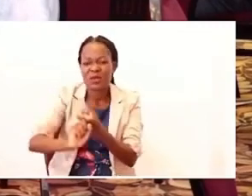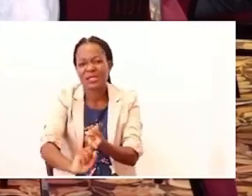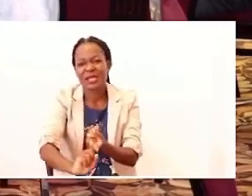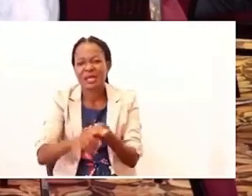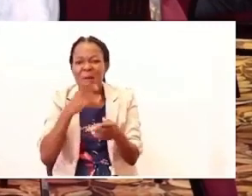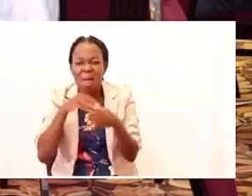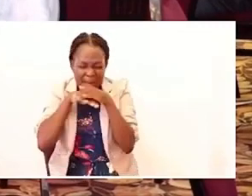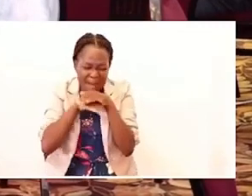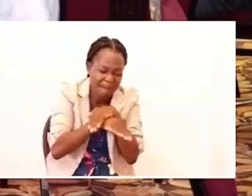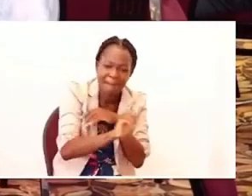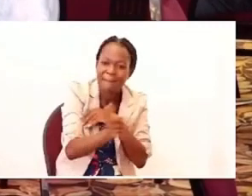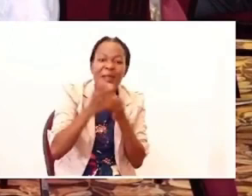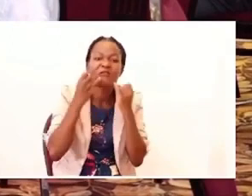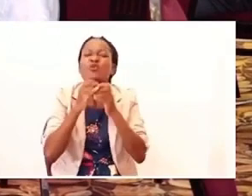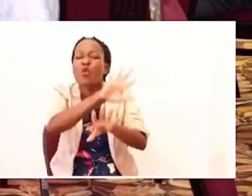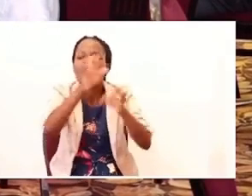and not a big spoon,